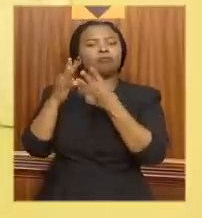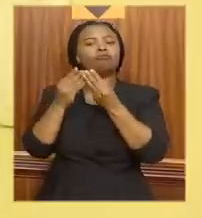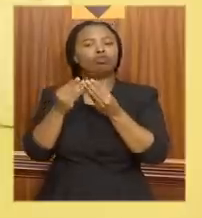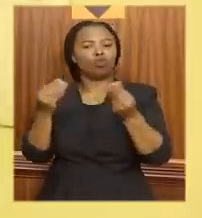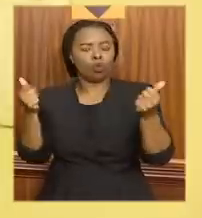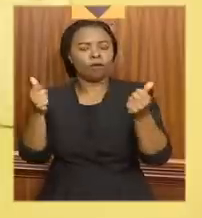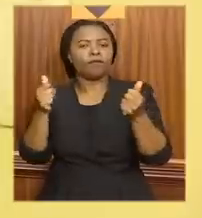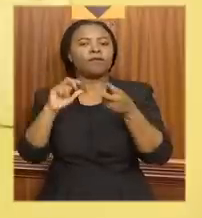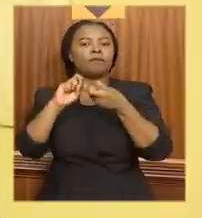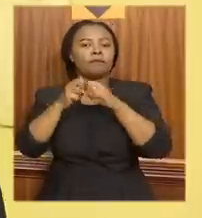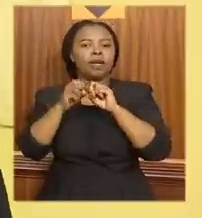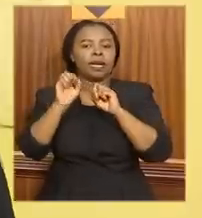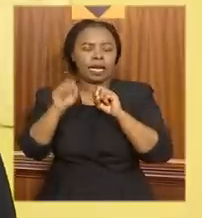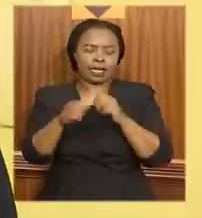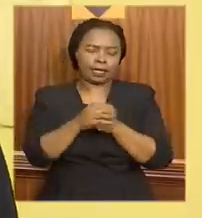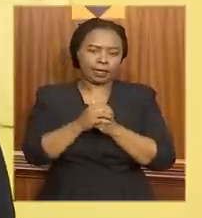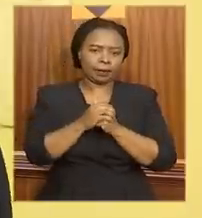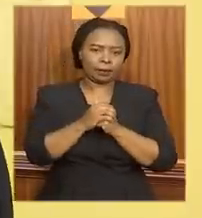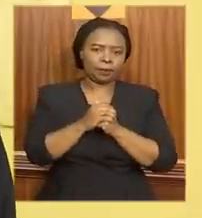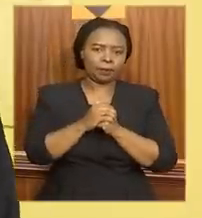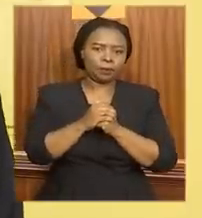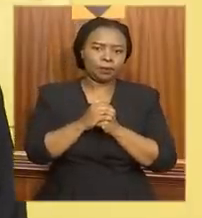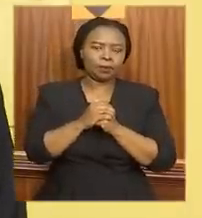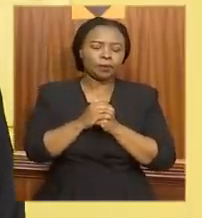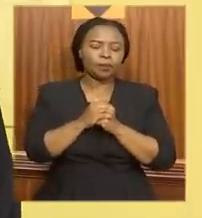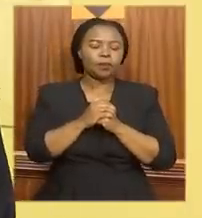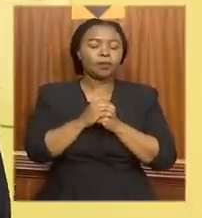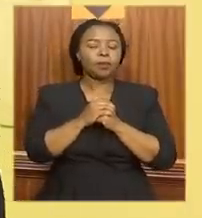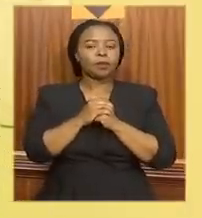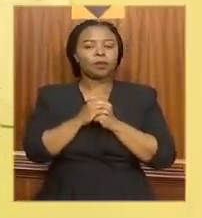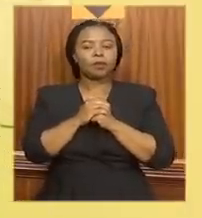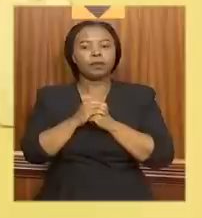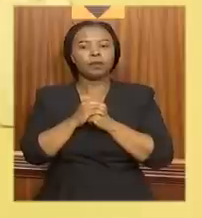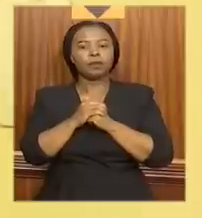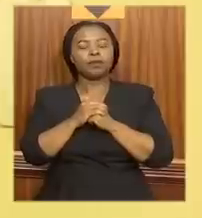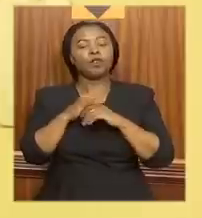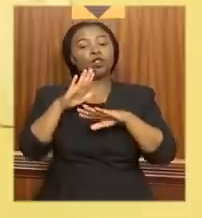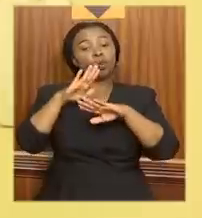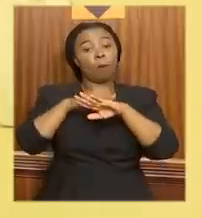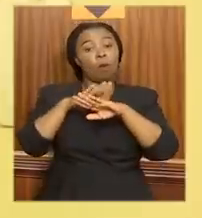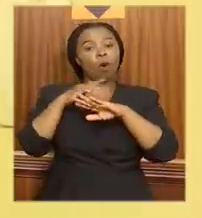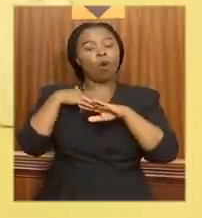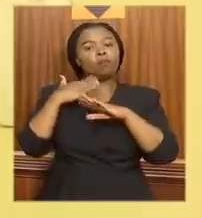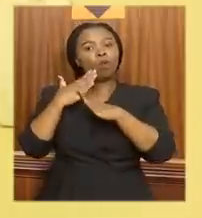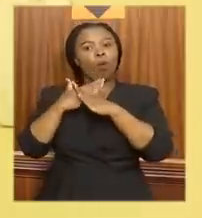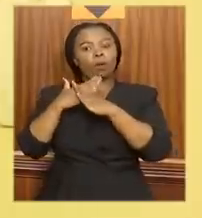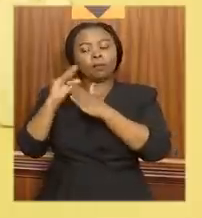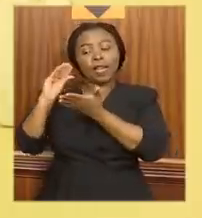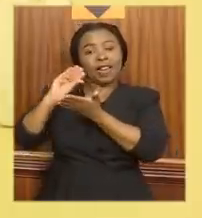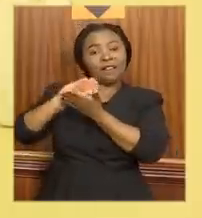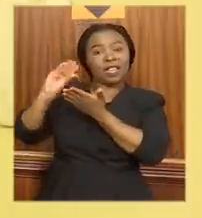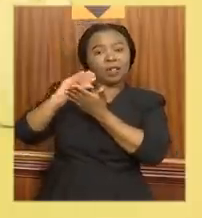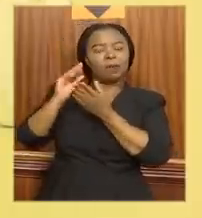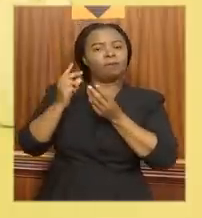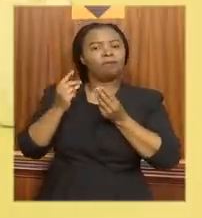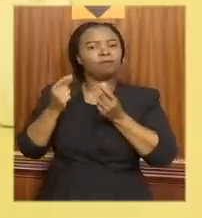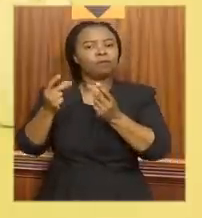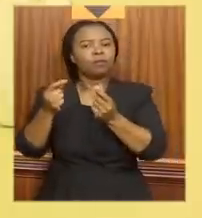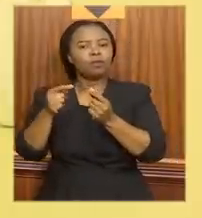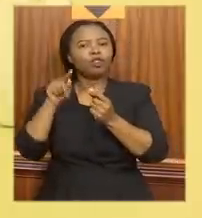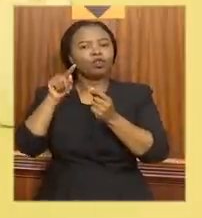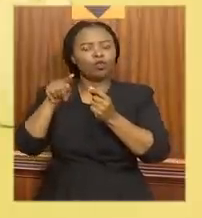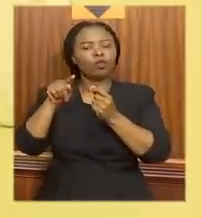Thirdly, we are accelerating greater private sector investment in